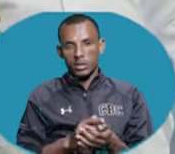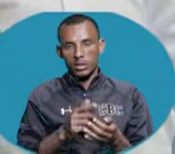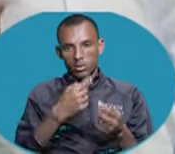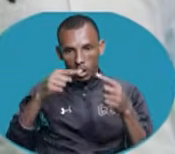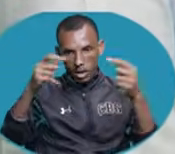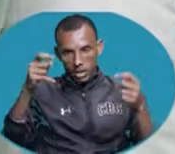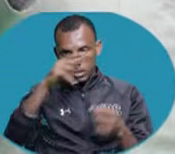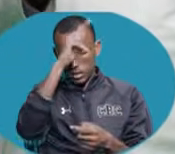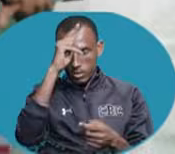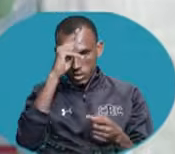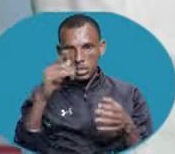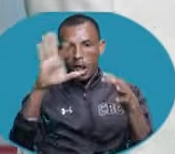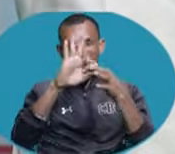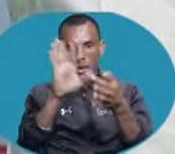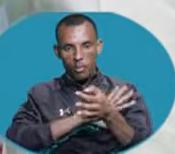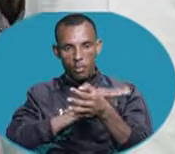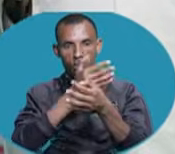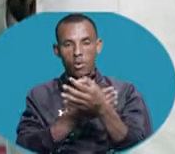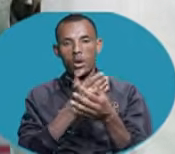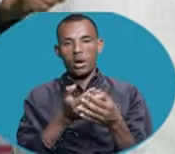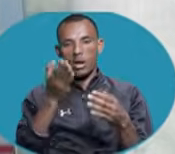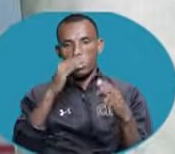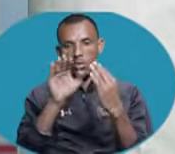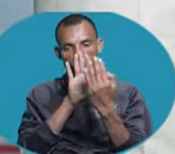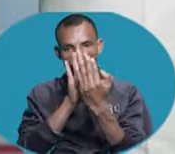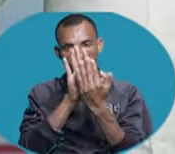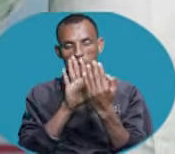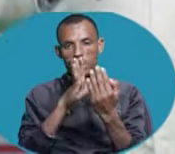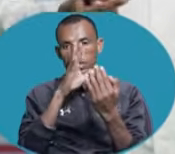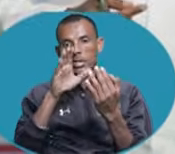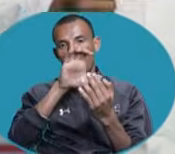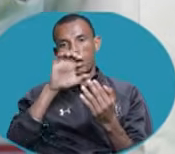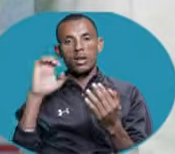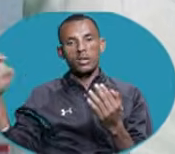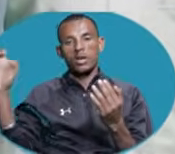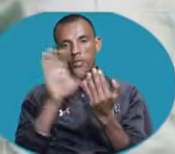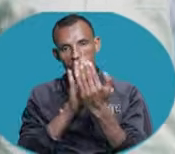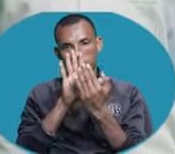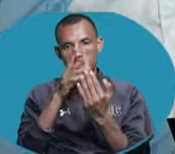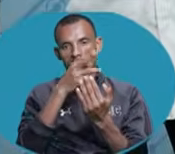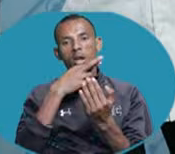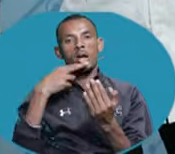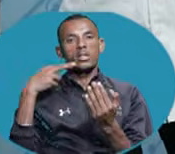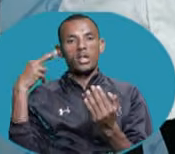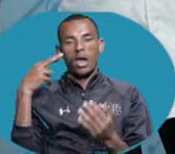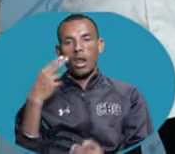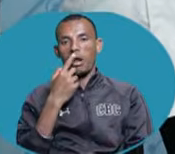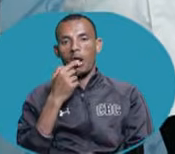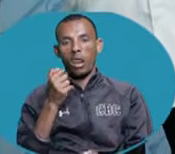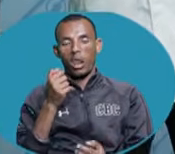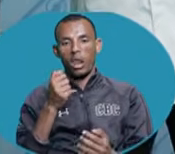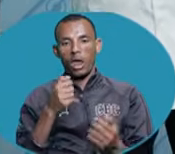powers into front. In the Eastern Front, the Russian Red Army was led by Marshal